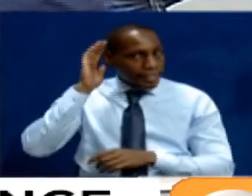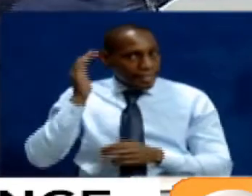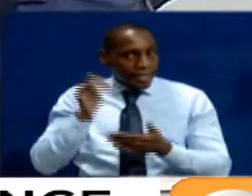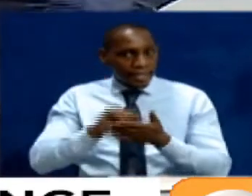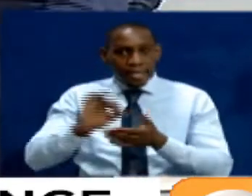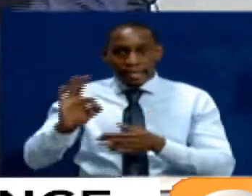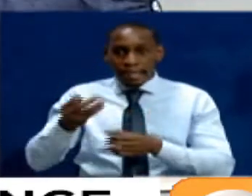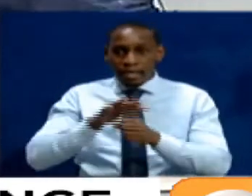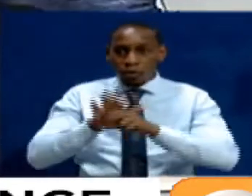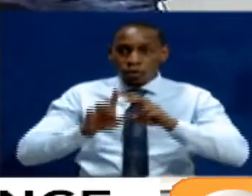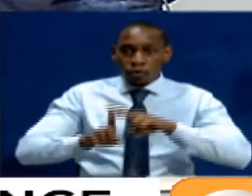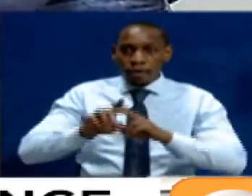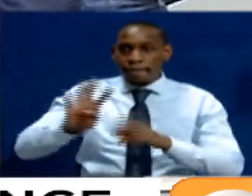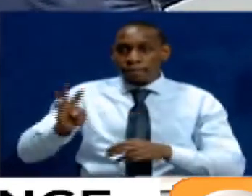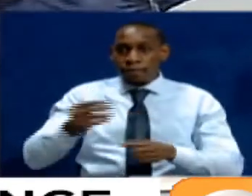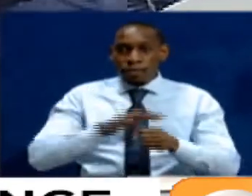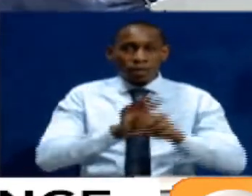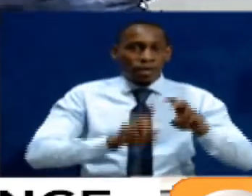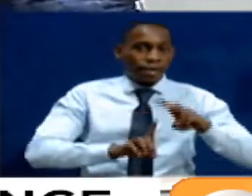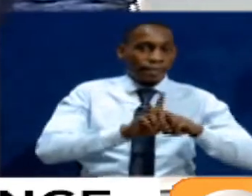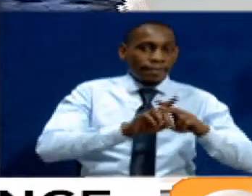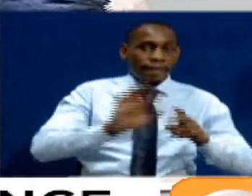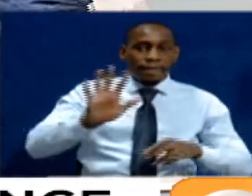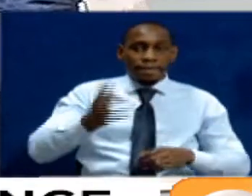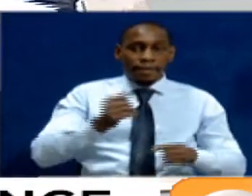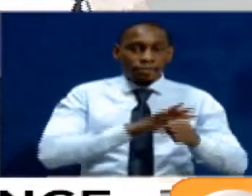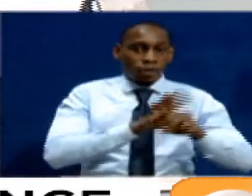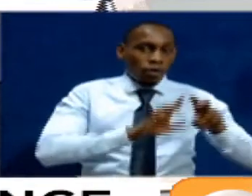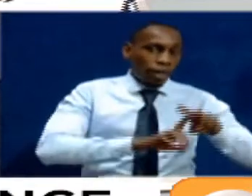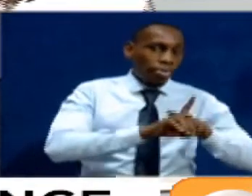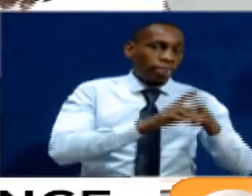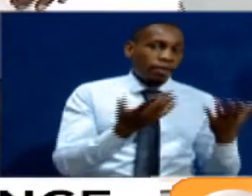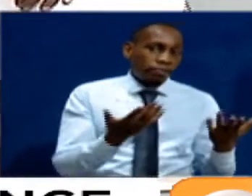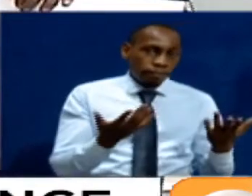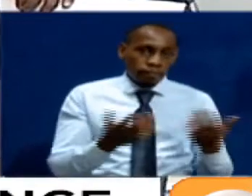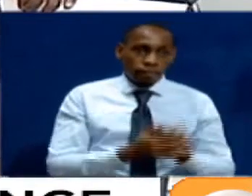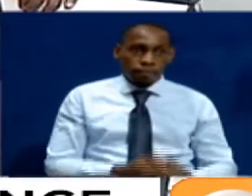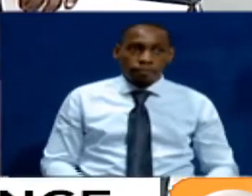that third wave, and then fourth wave coming, a fifth wave. I mean,